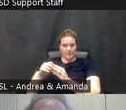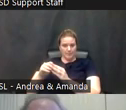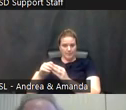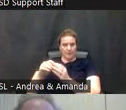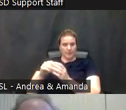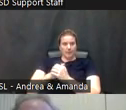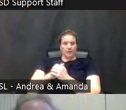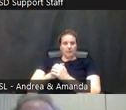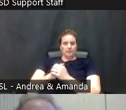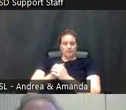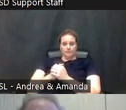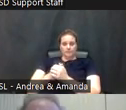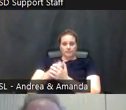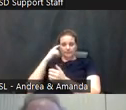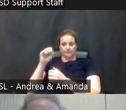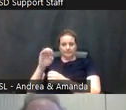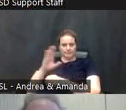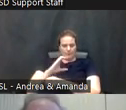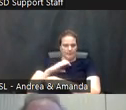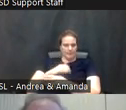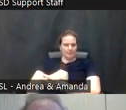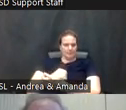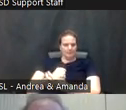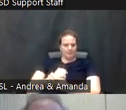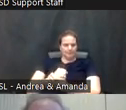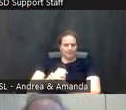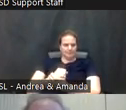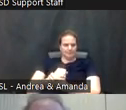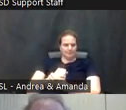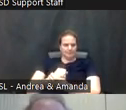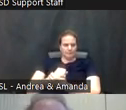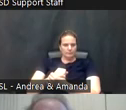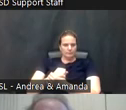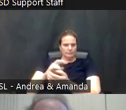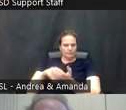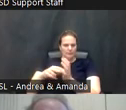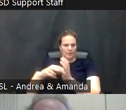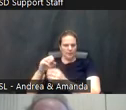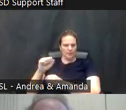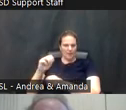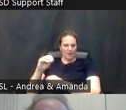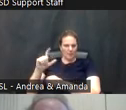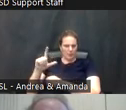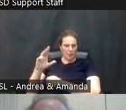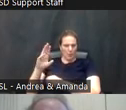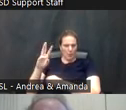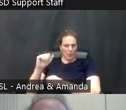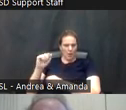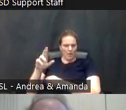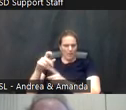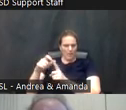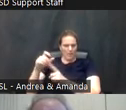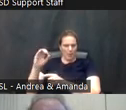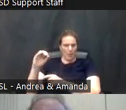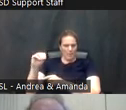of the subcommittee. So that means Samuel Walker from Omaha and the